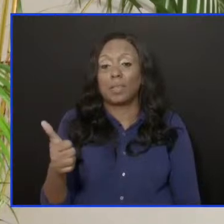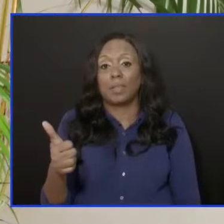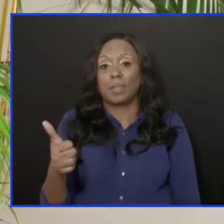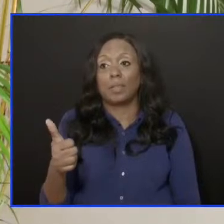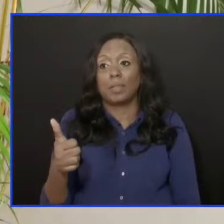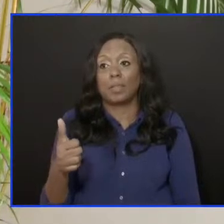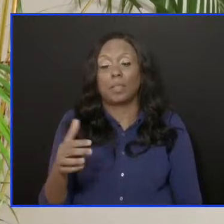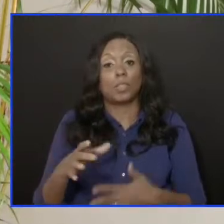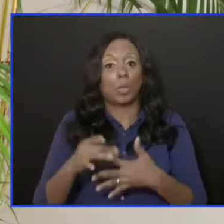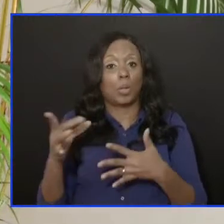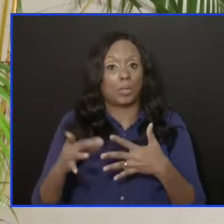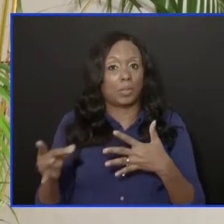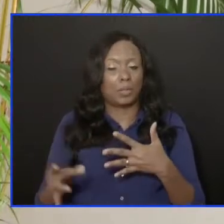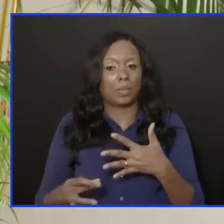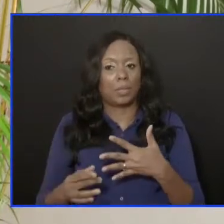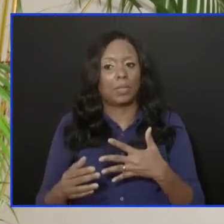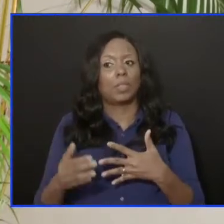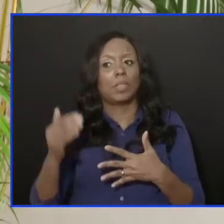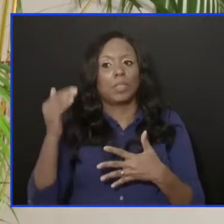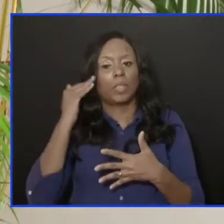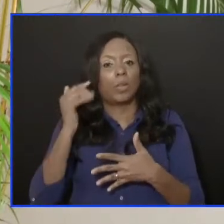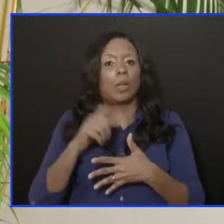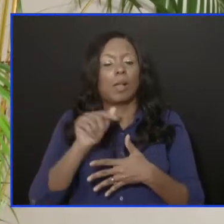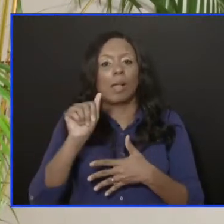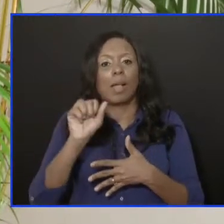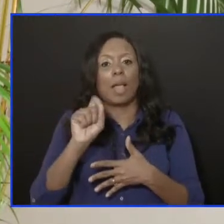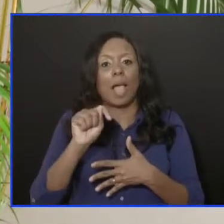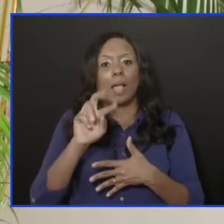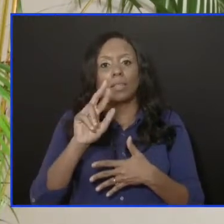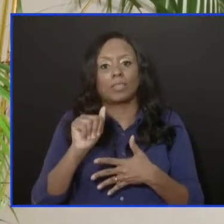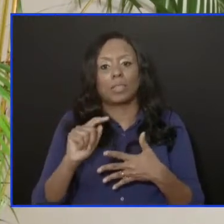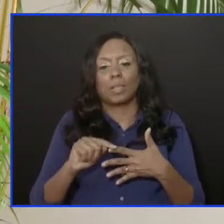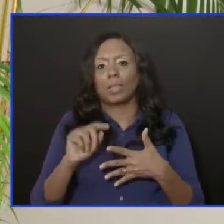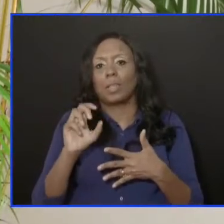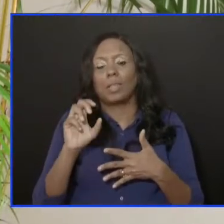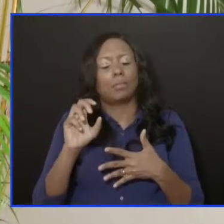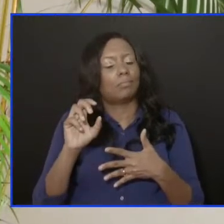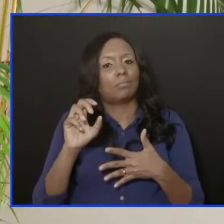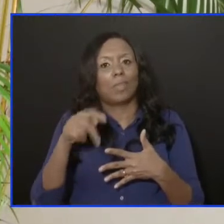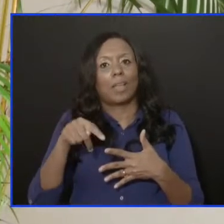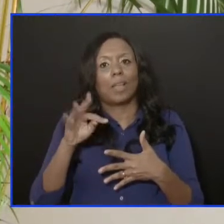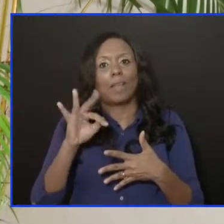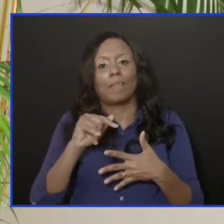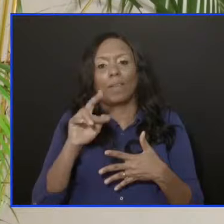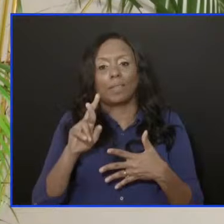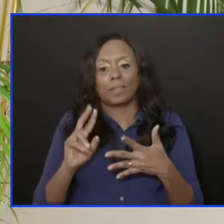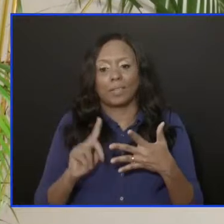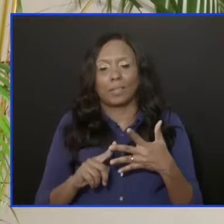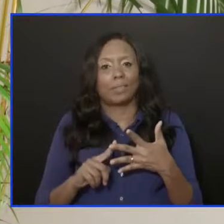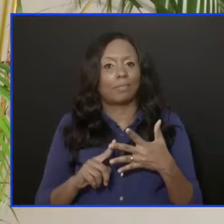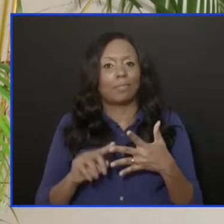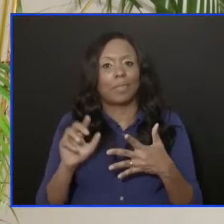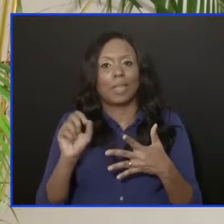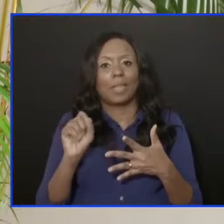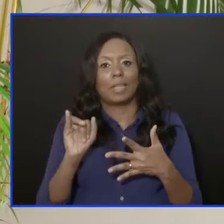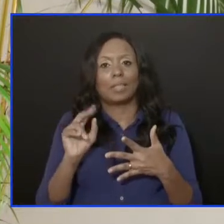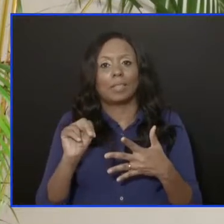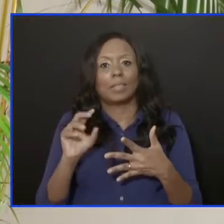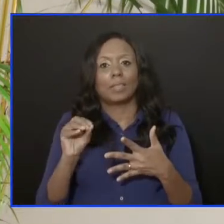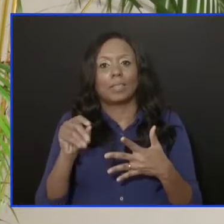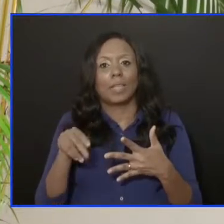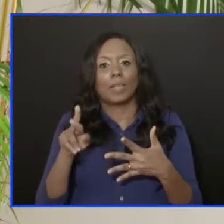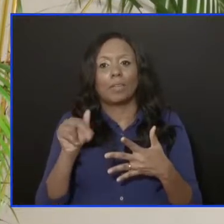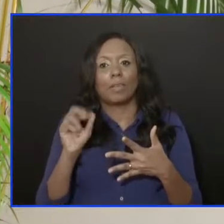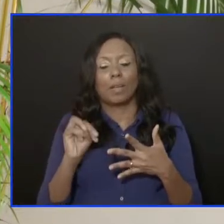J&J, the Johnson & Johnson vaccine. It has always been the Ministry of Health has always